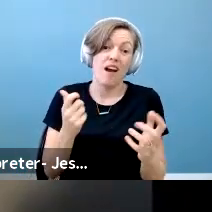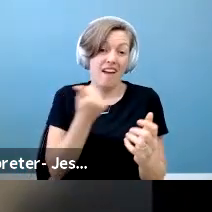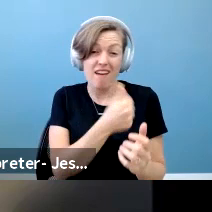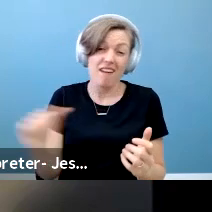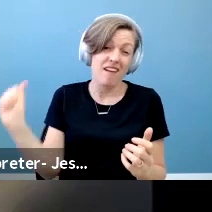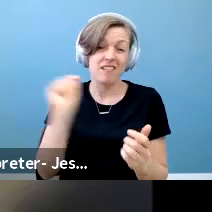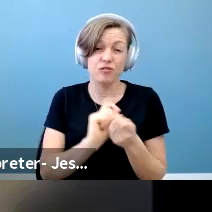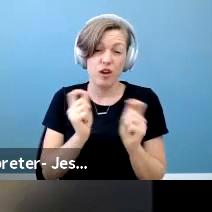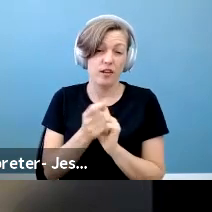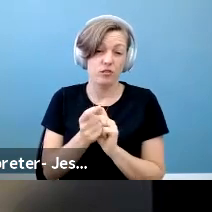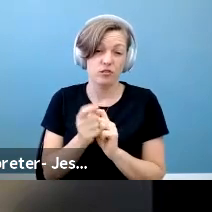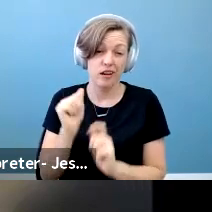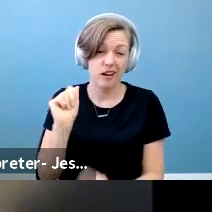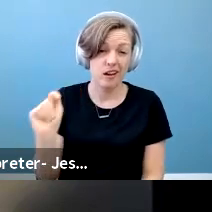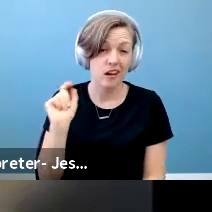all.